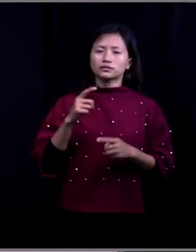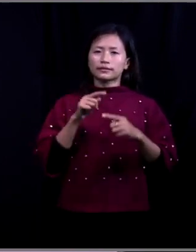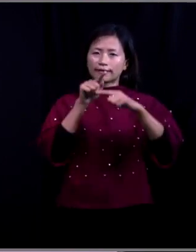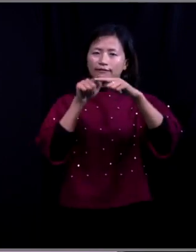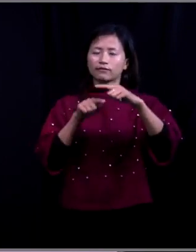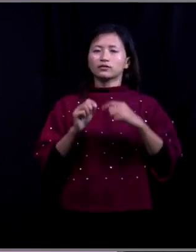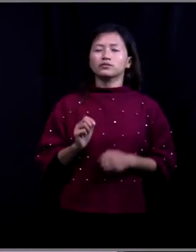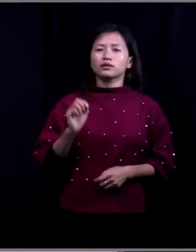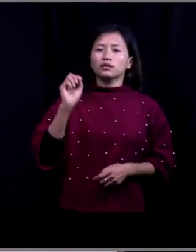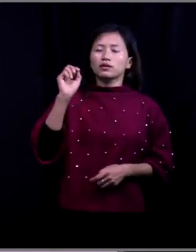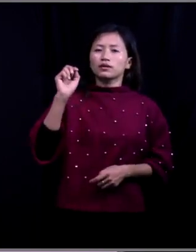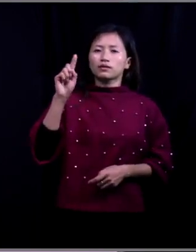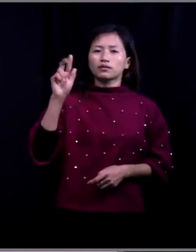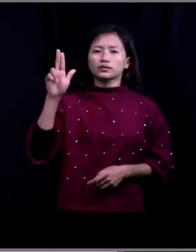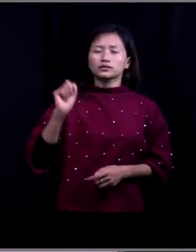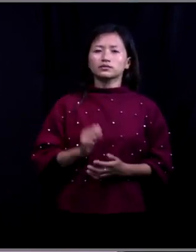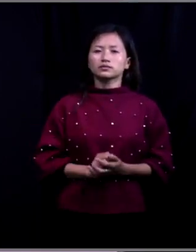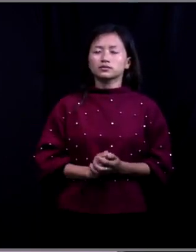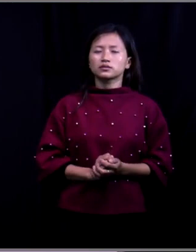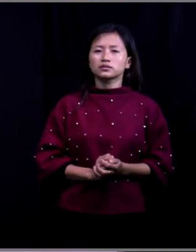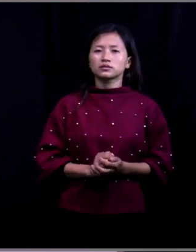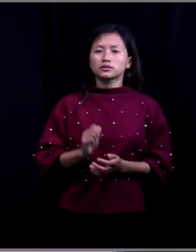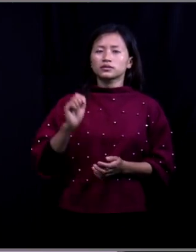18 should give us